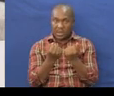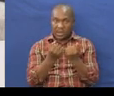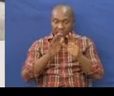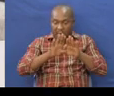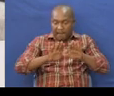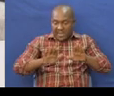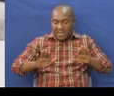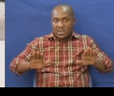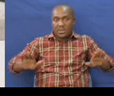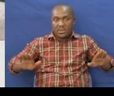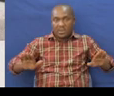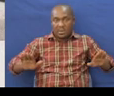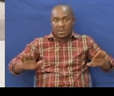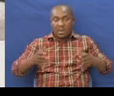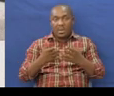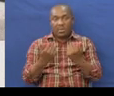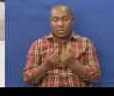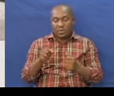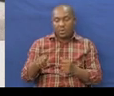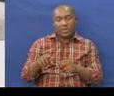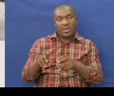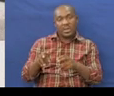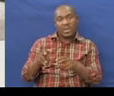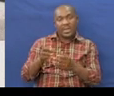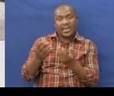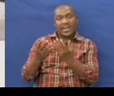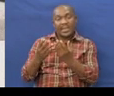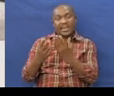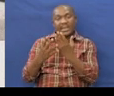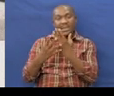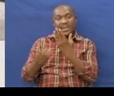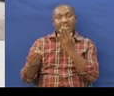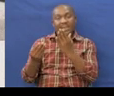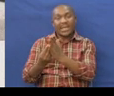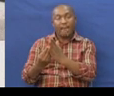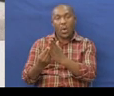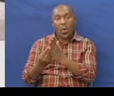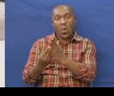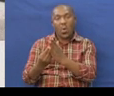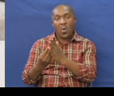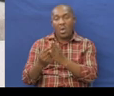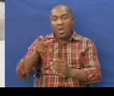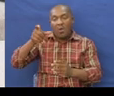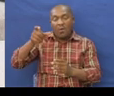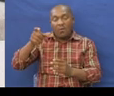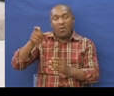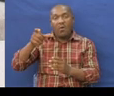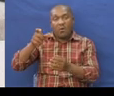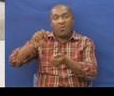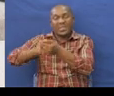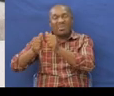and causes of some problems are researched. It gives you peace and harmony of not believing so